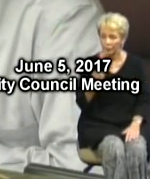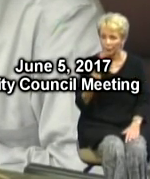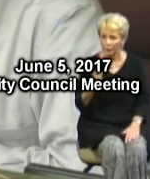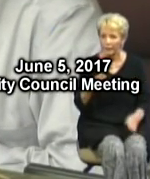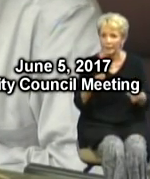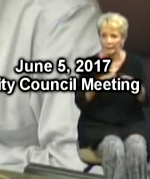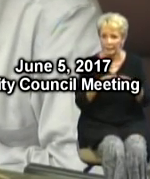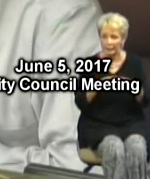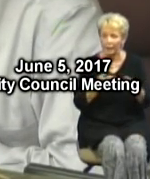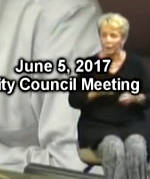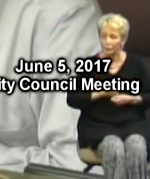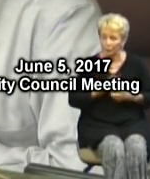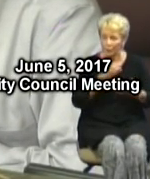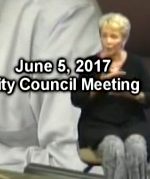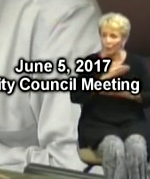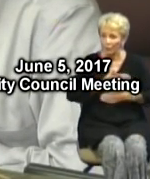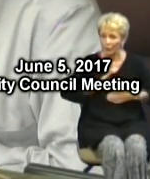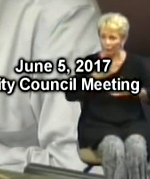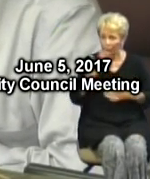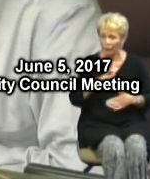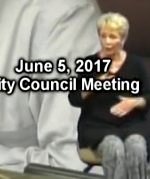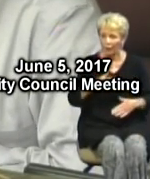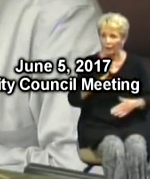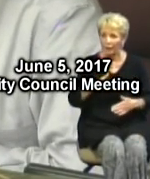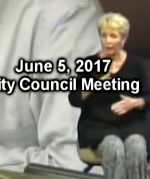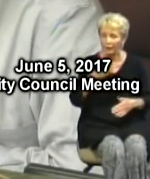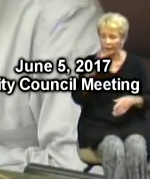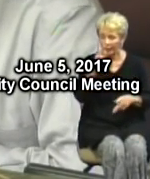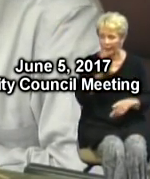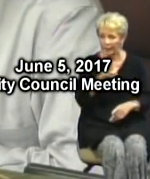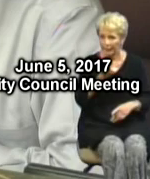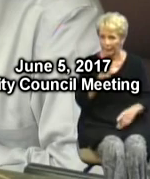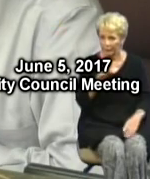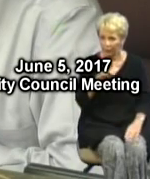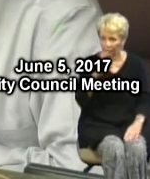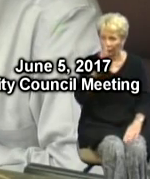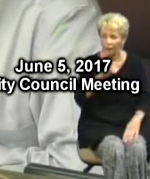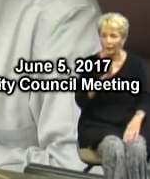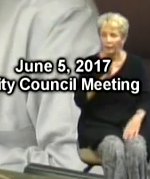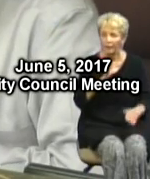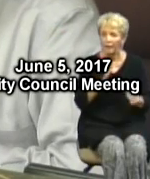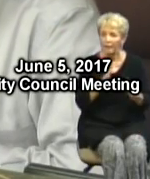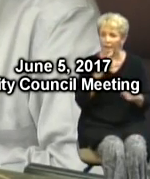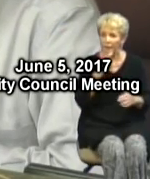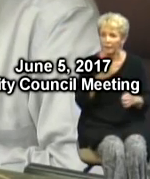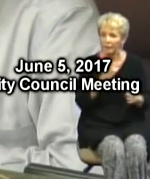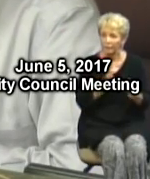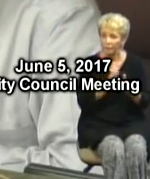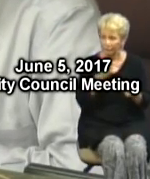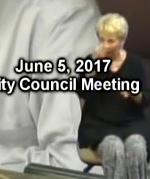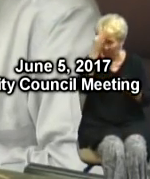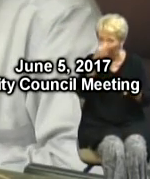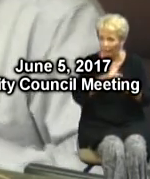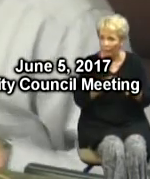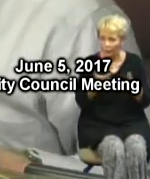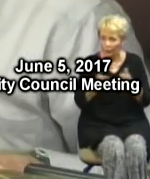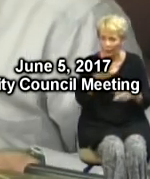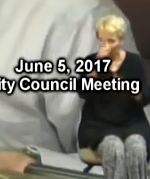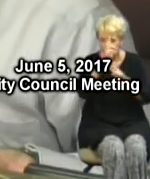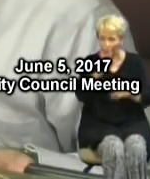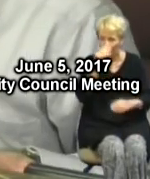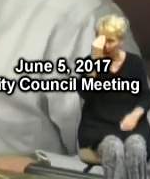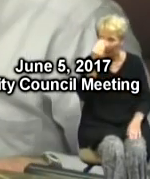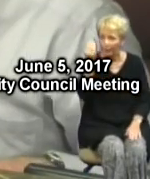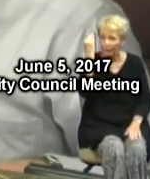city expresses its appreciation to the late Police Canine Shrek for his years of faithful service and honors his memory.